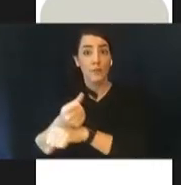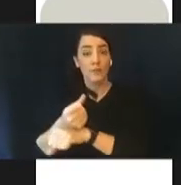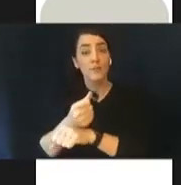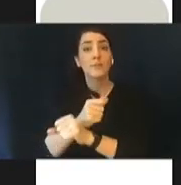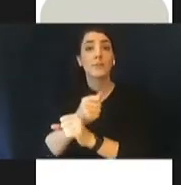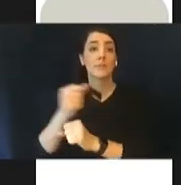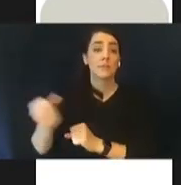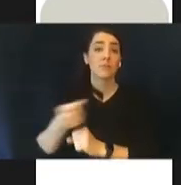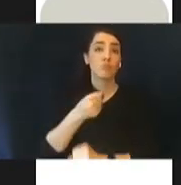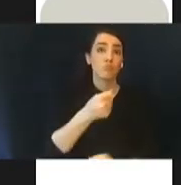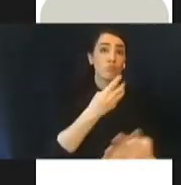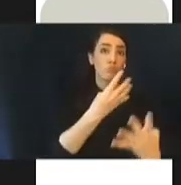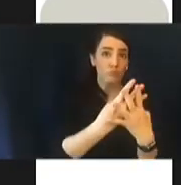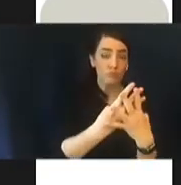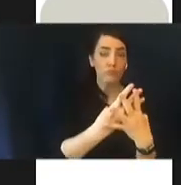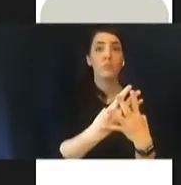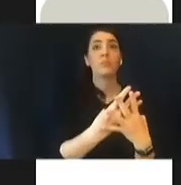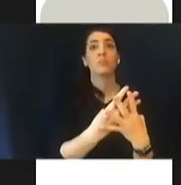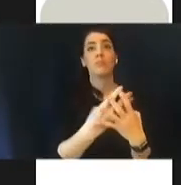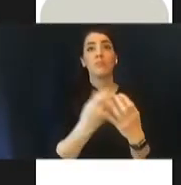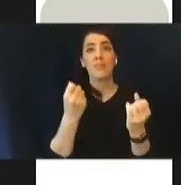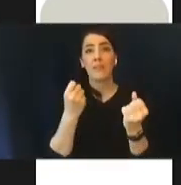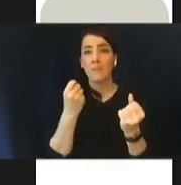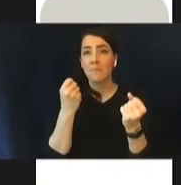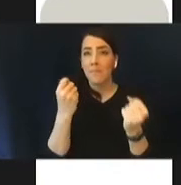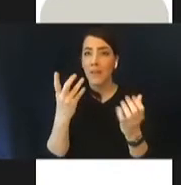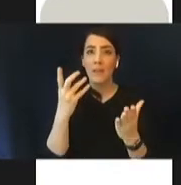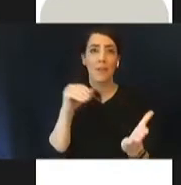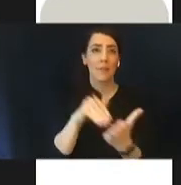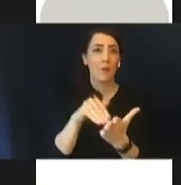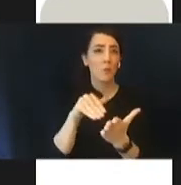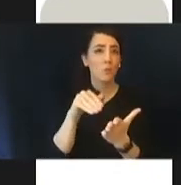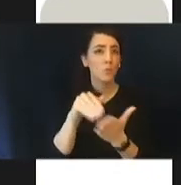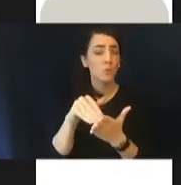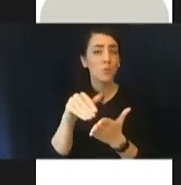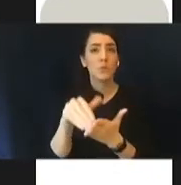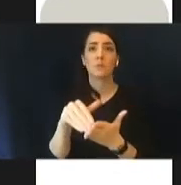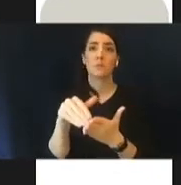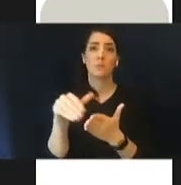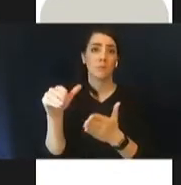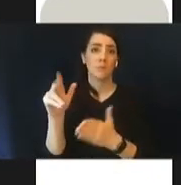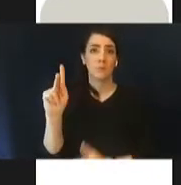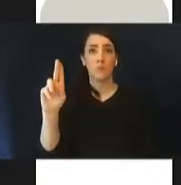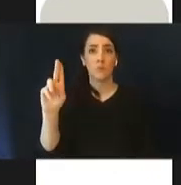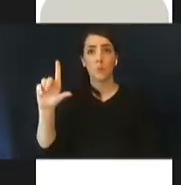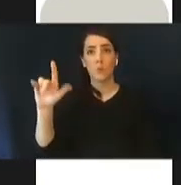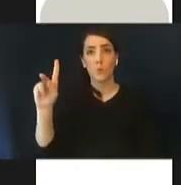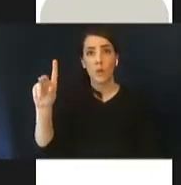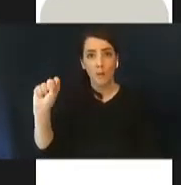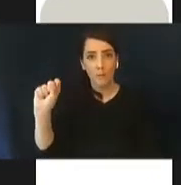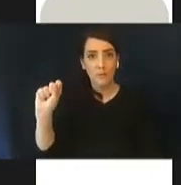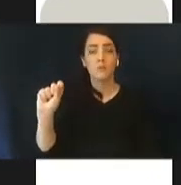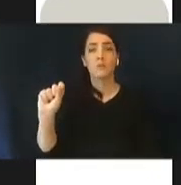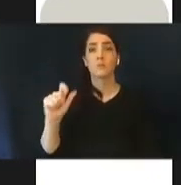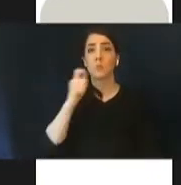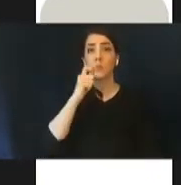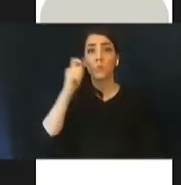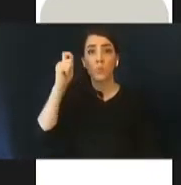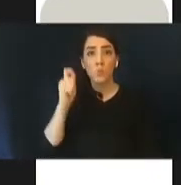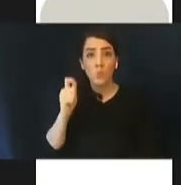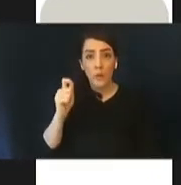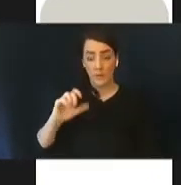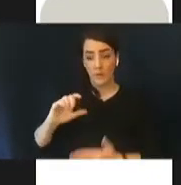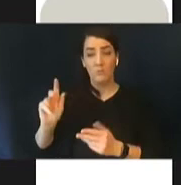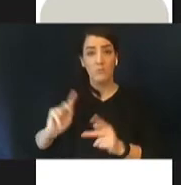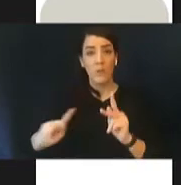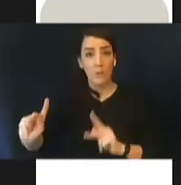of Ukrainian intellectuals, church leaders, and Ukrainian Communist Party functionaries who had supported pro-Ukrainian policies were